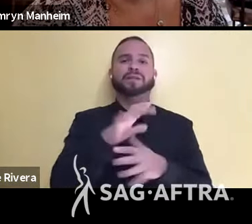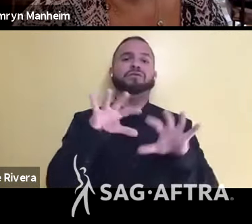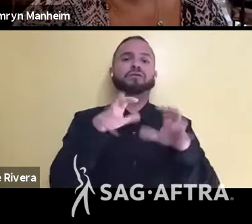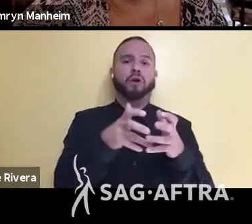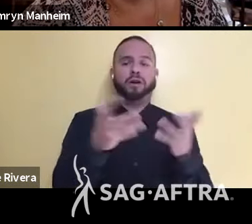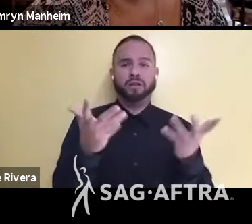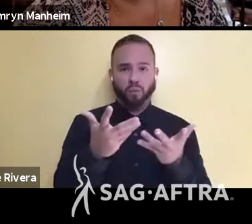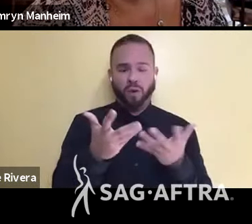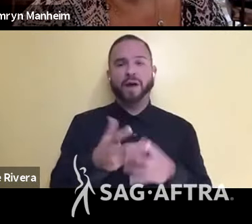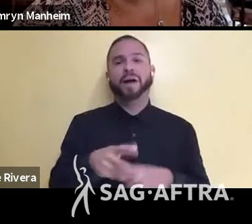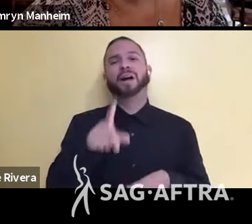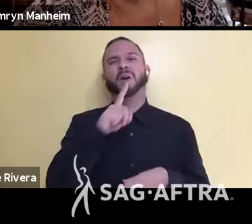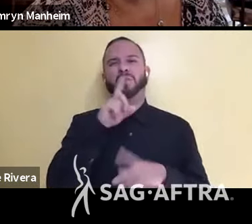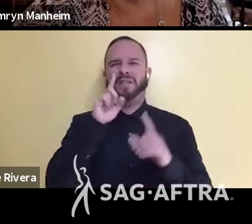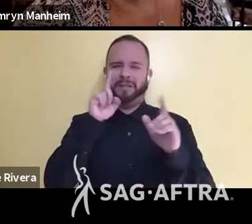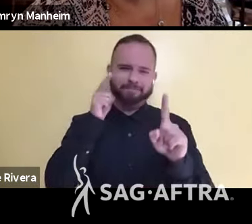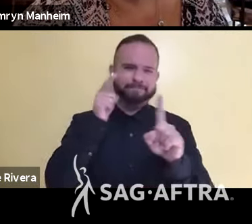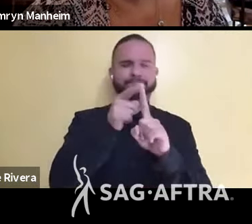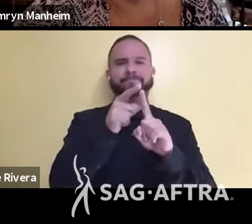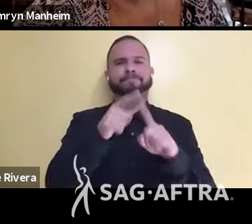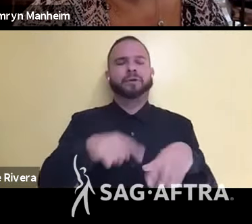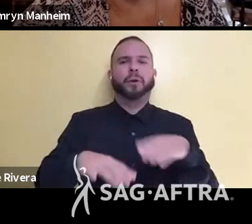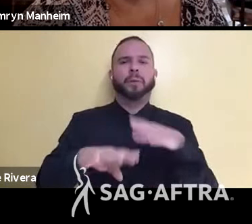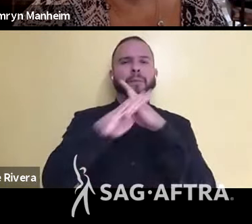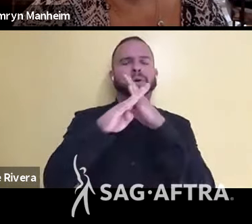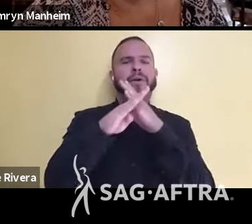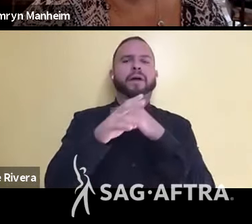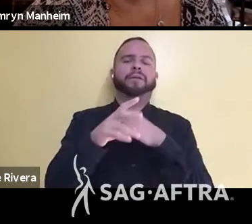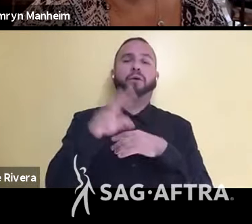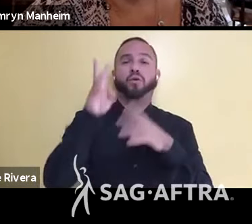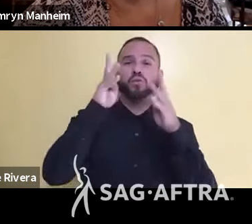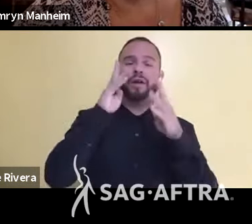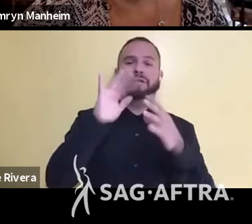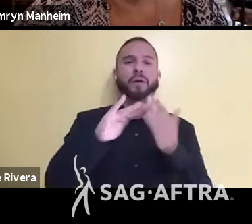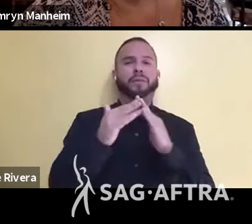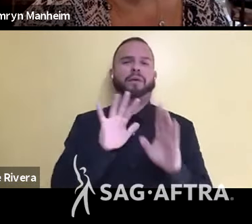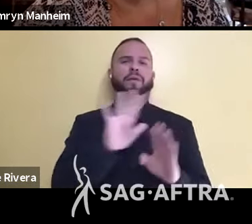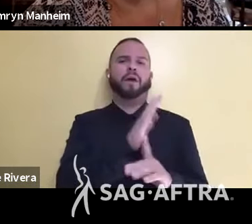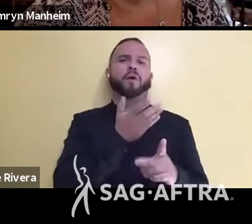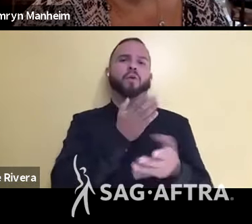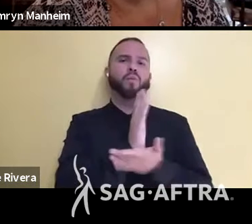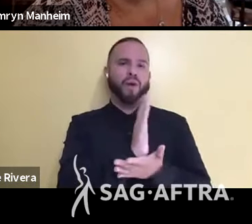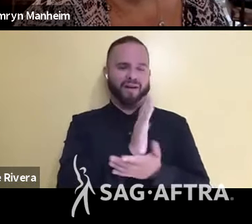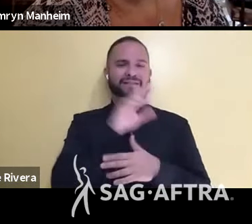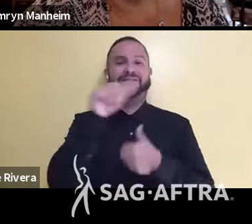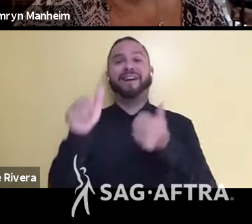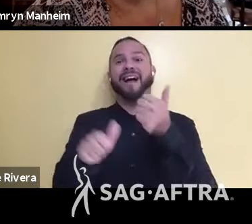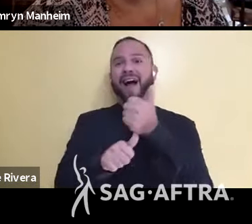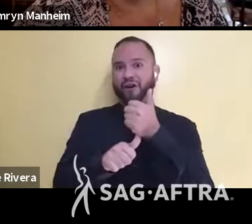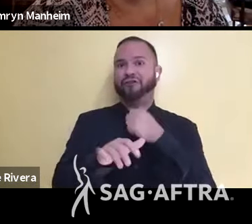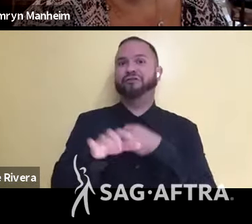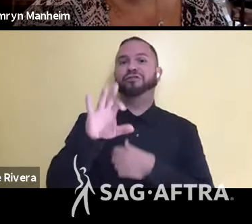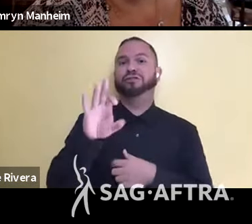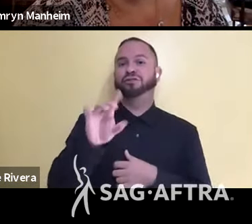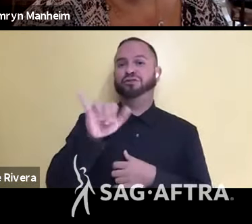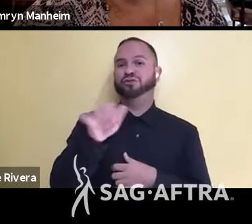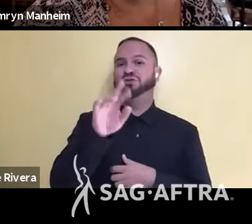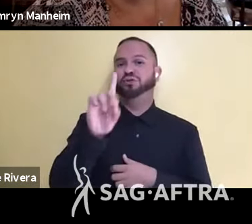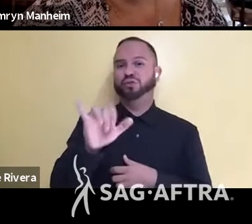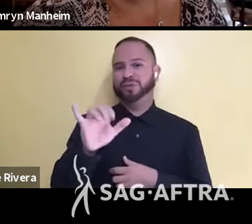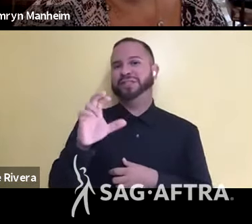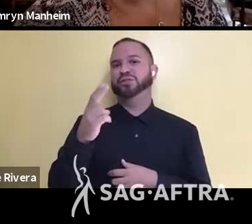caucus dedicated to protecting the rights of the creative community. And under Congresswoman's leadership, the caucus focuses on